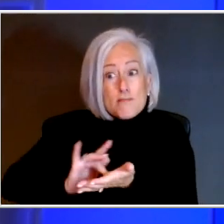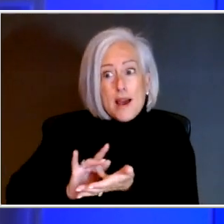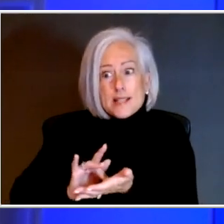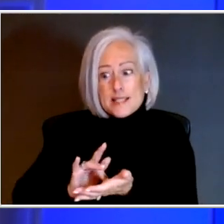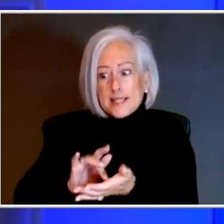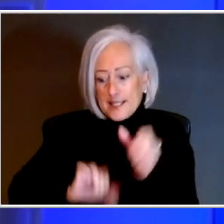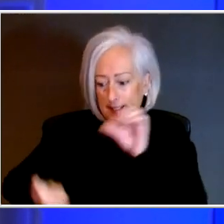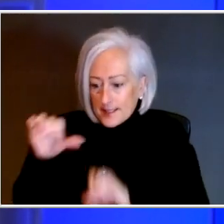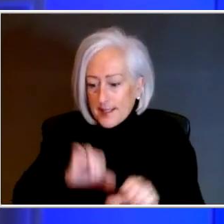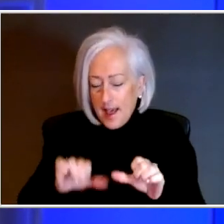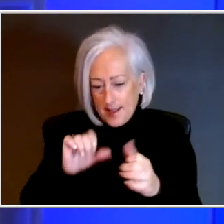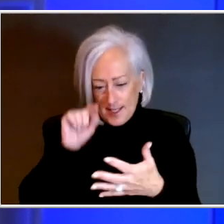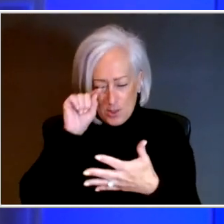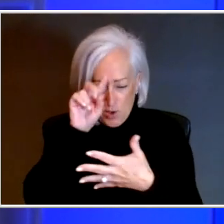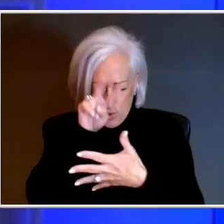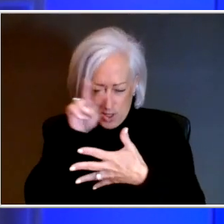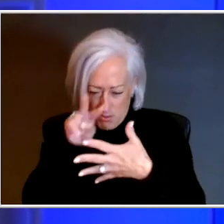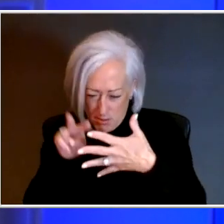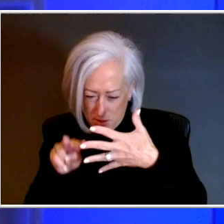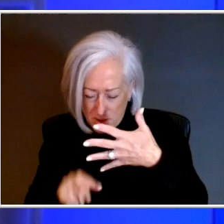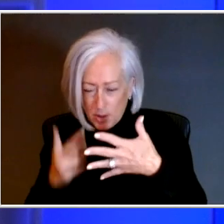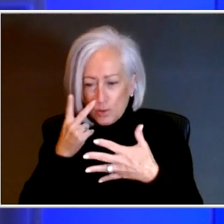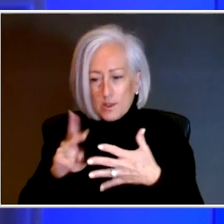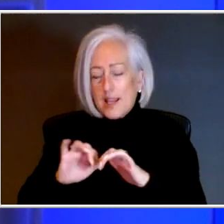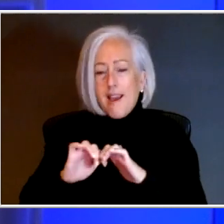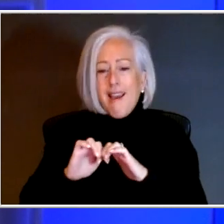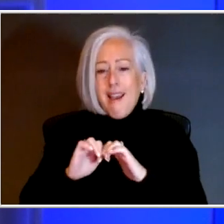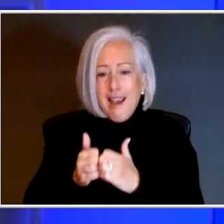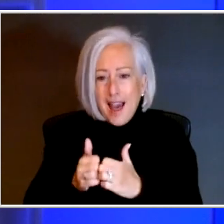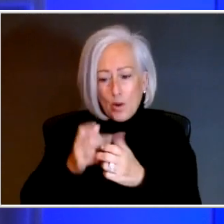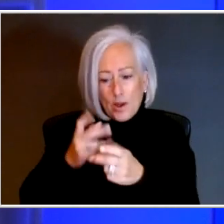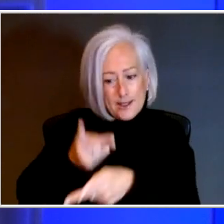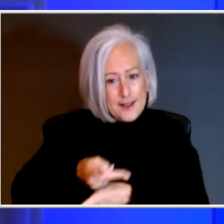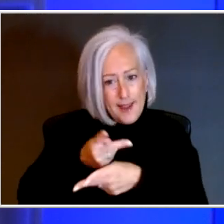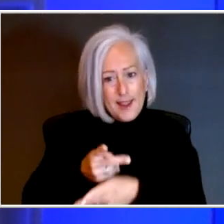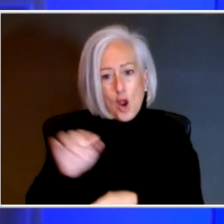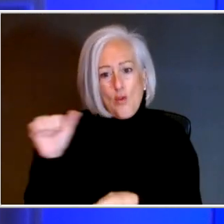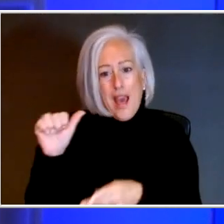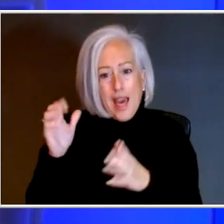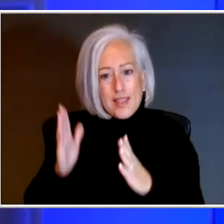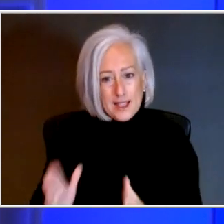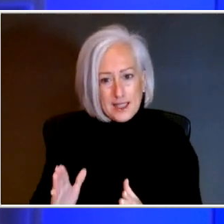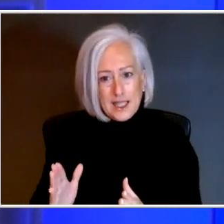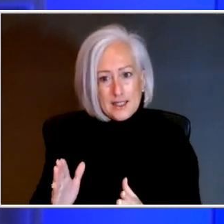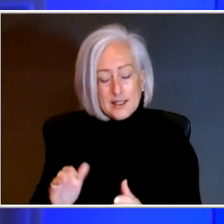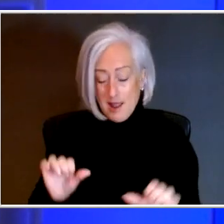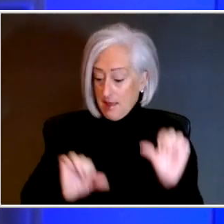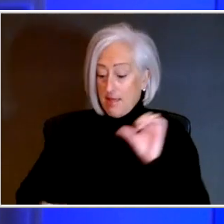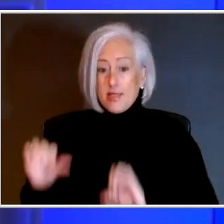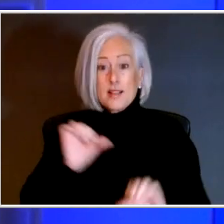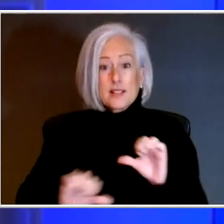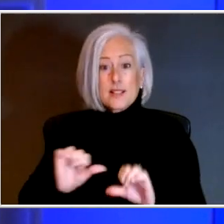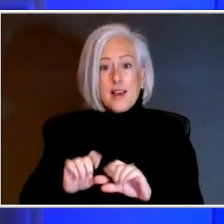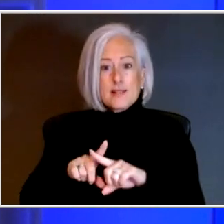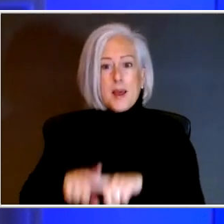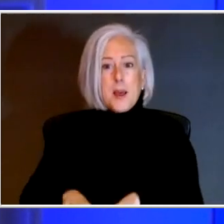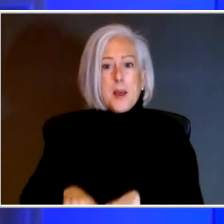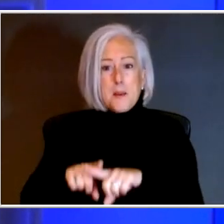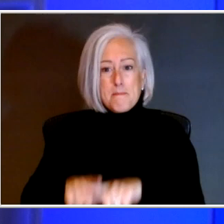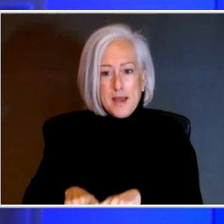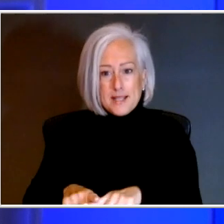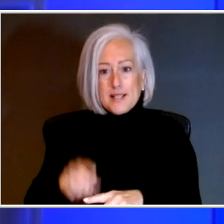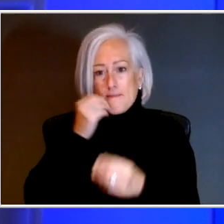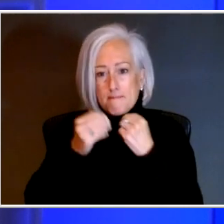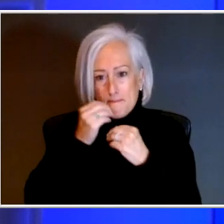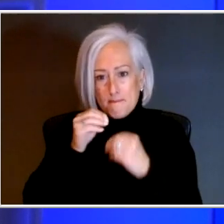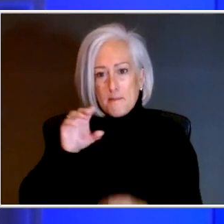look at to drive how we care for athletes, the science is all based off of males. So there's a really interesting